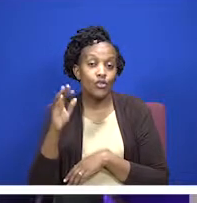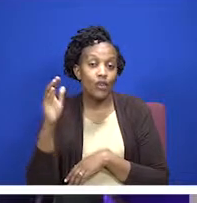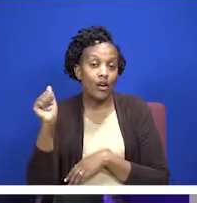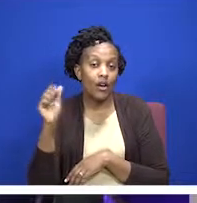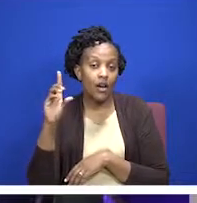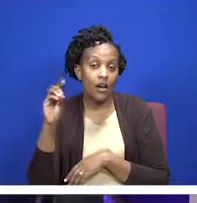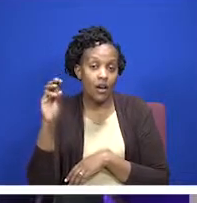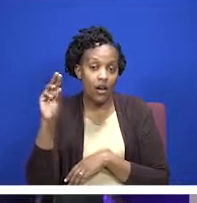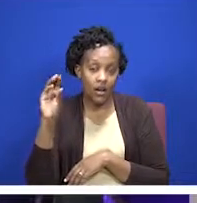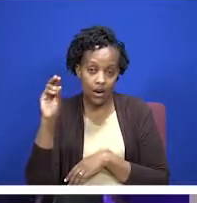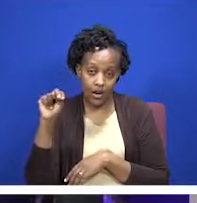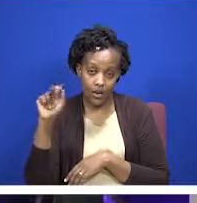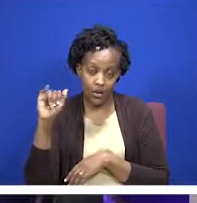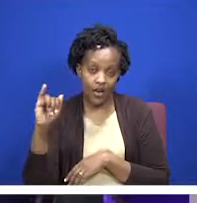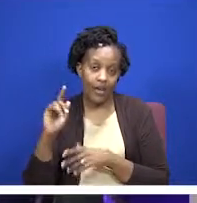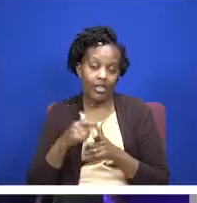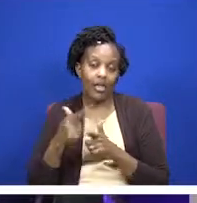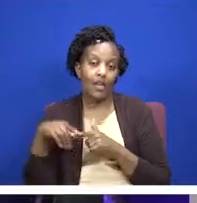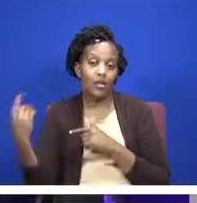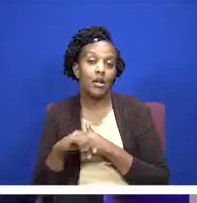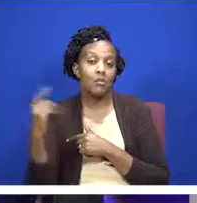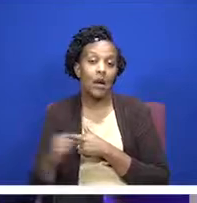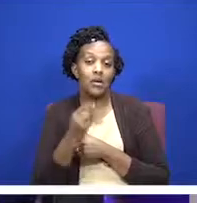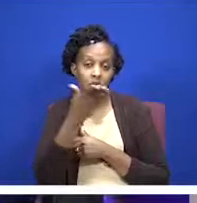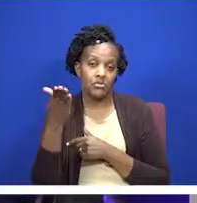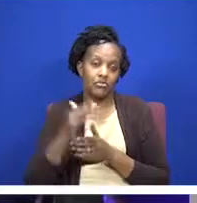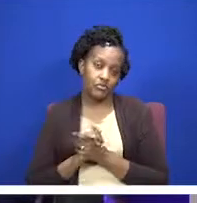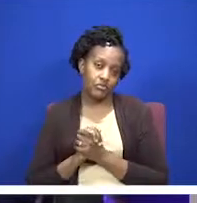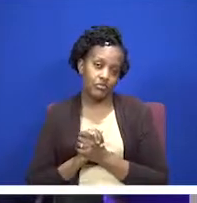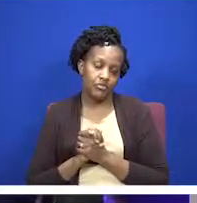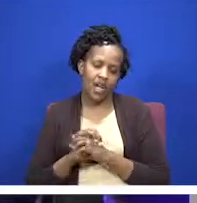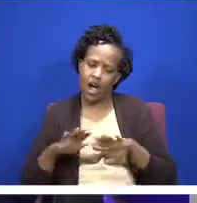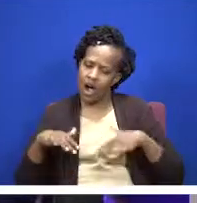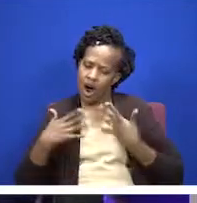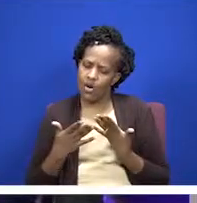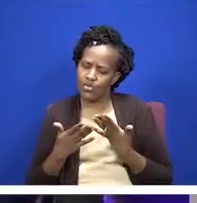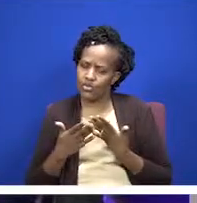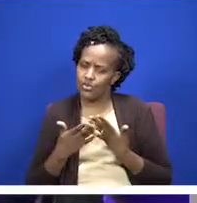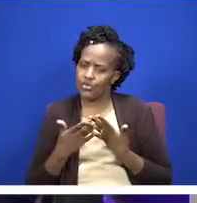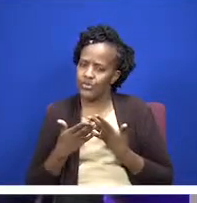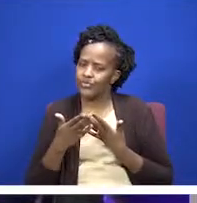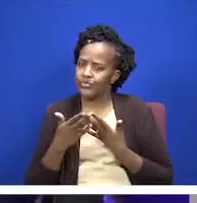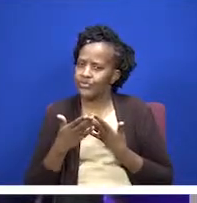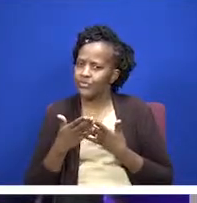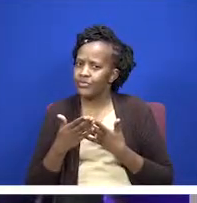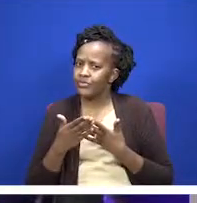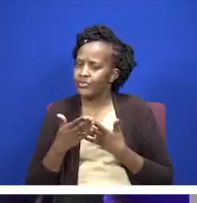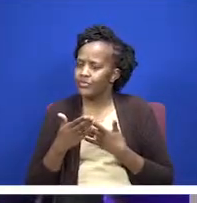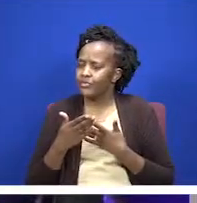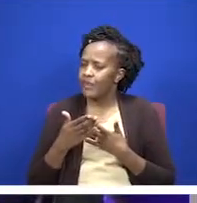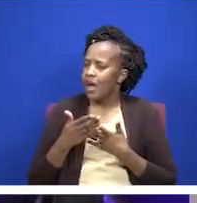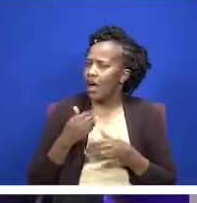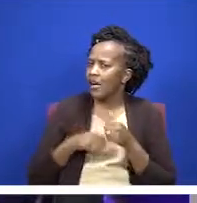who don't heed to his voice. Now, how should we respond to our Lord Adonai, even you who is at